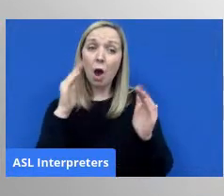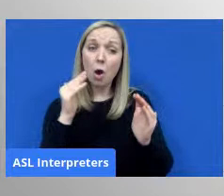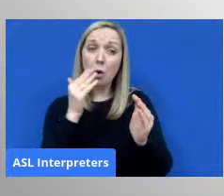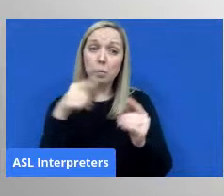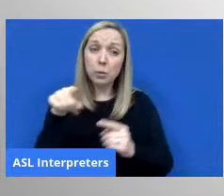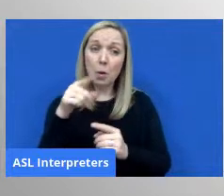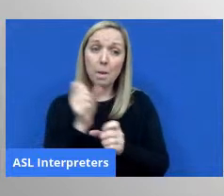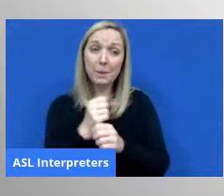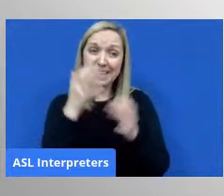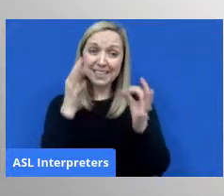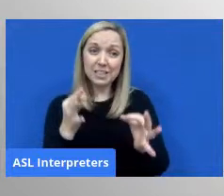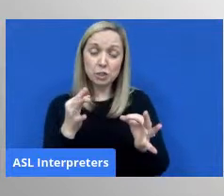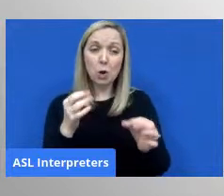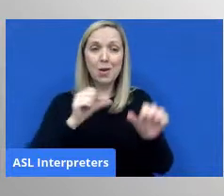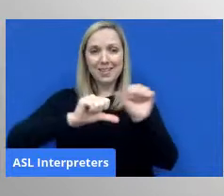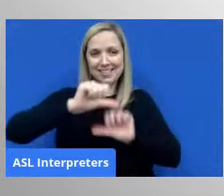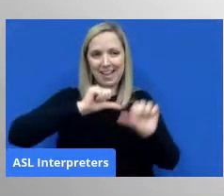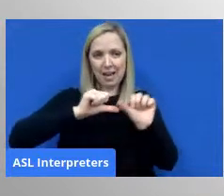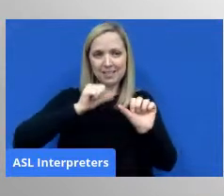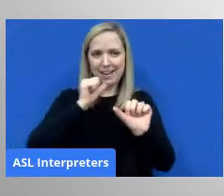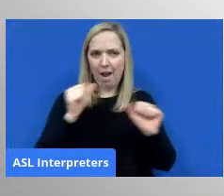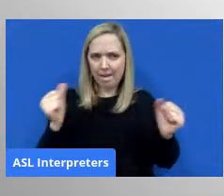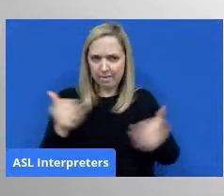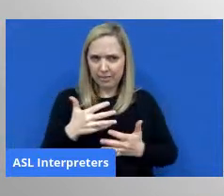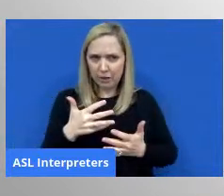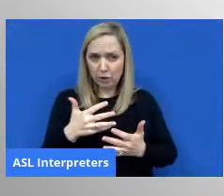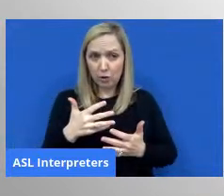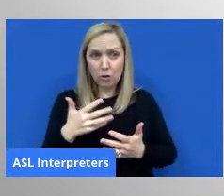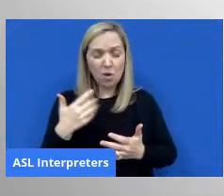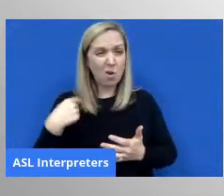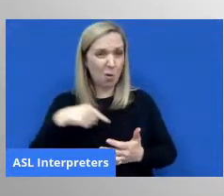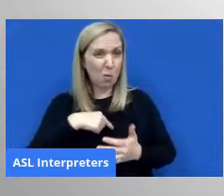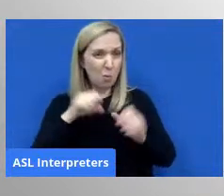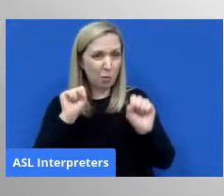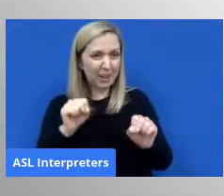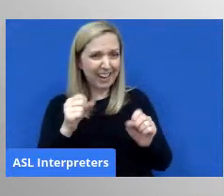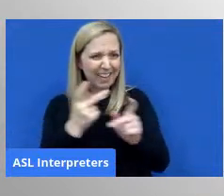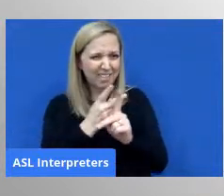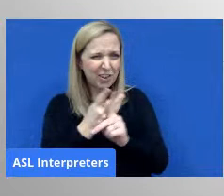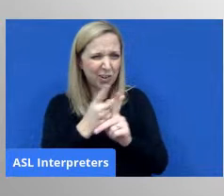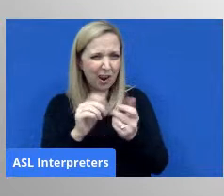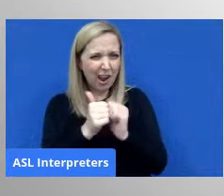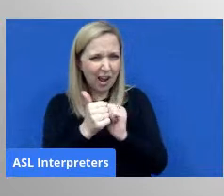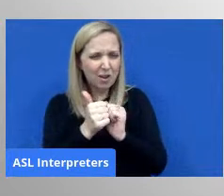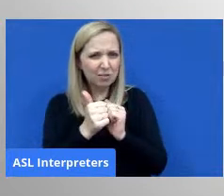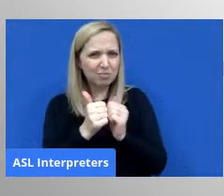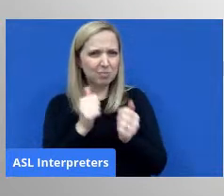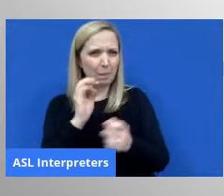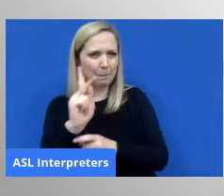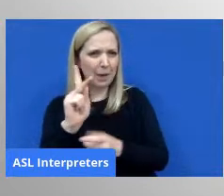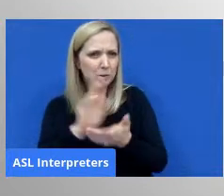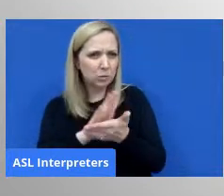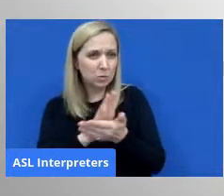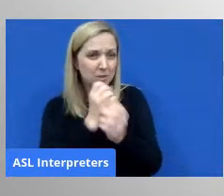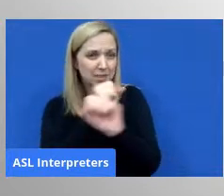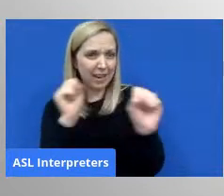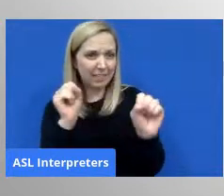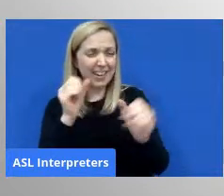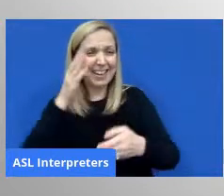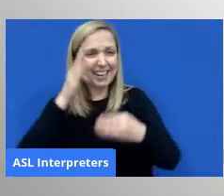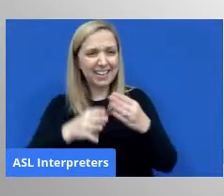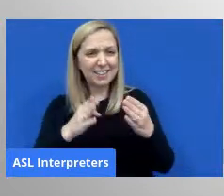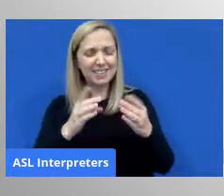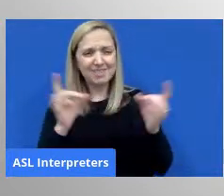is a solution to bring our children back to school safely and end the cumulative damaging effects of keeping them out. Thank you.